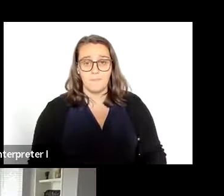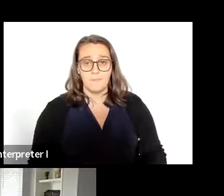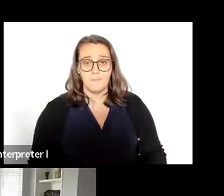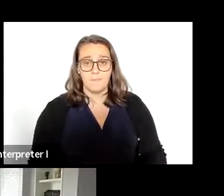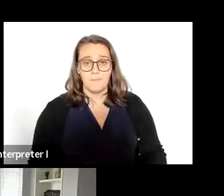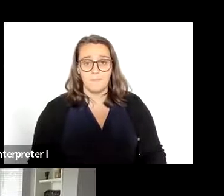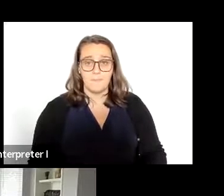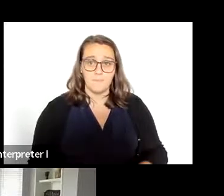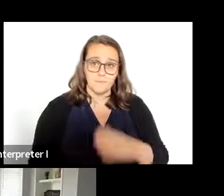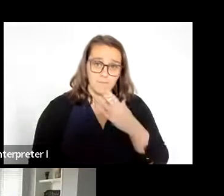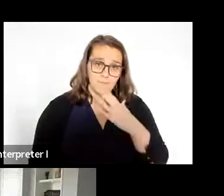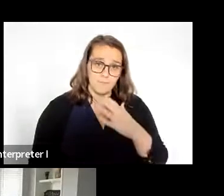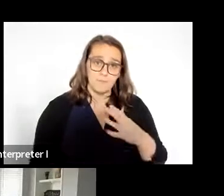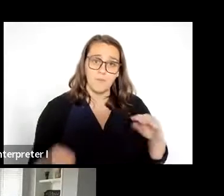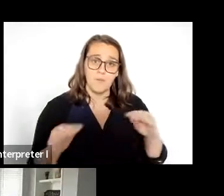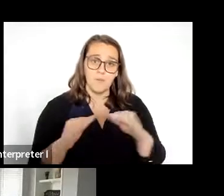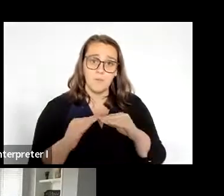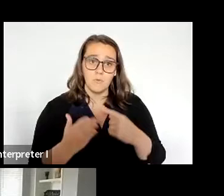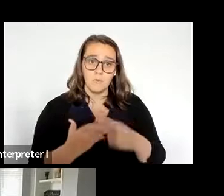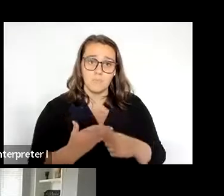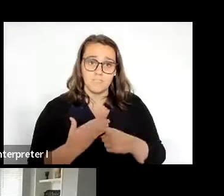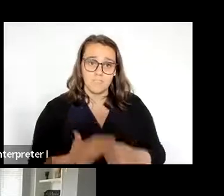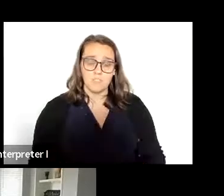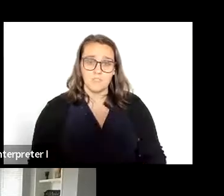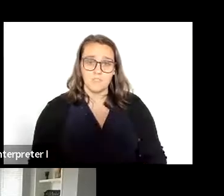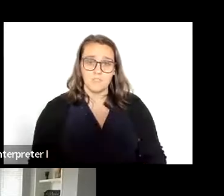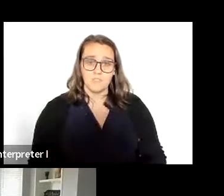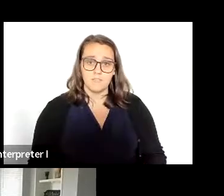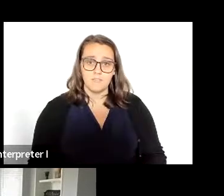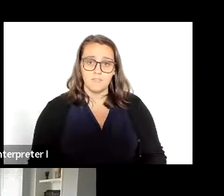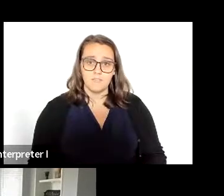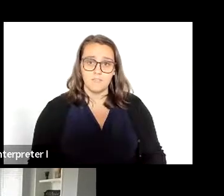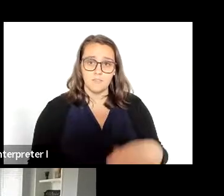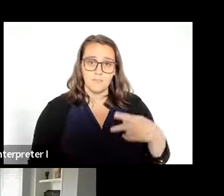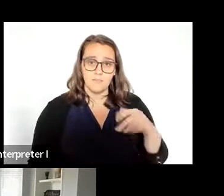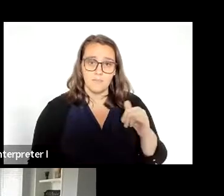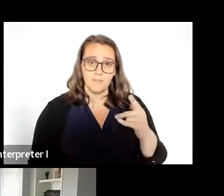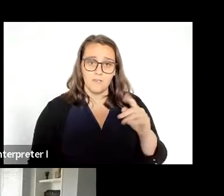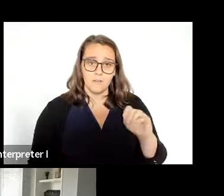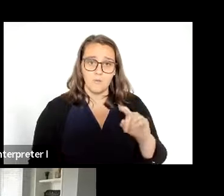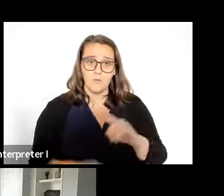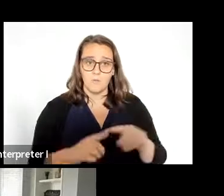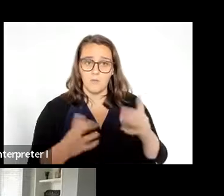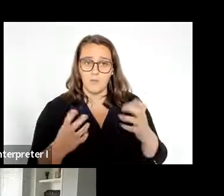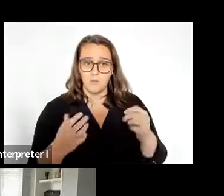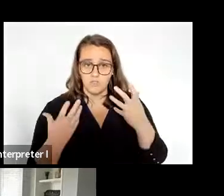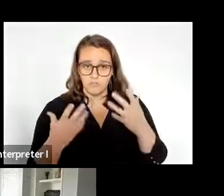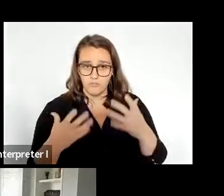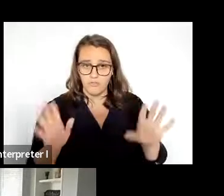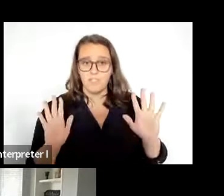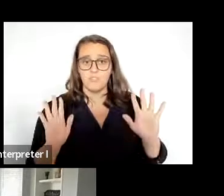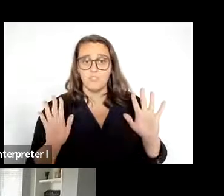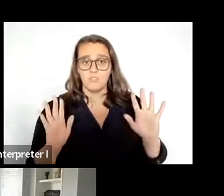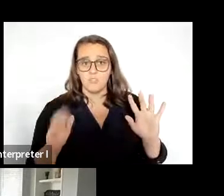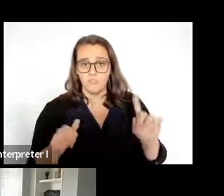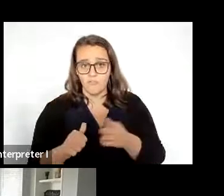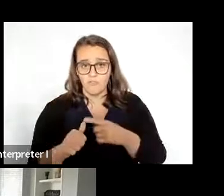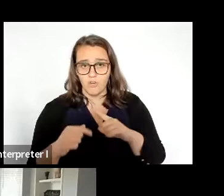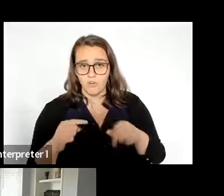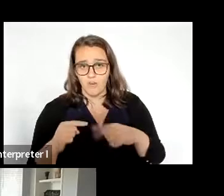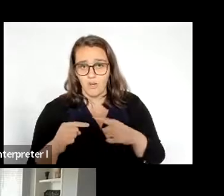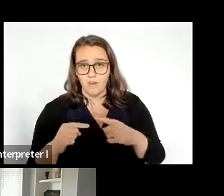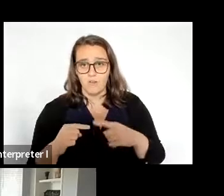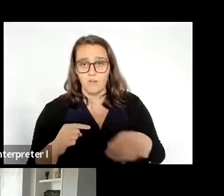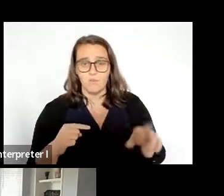Thank you, Councilmember. Is there further discussion? I'm looking at Councilmember Pinto, but I want to make sure I get first round. Councilmember